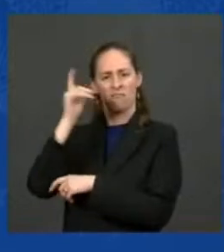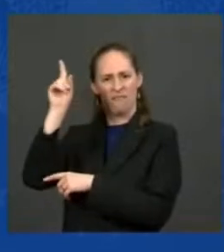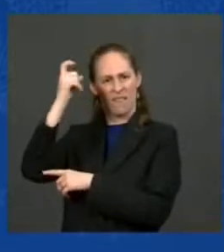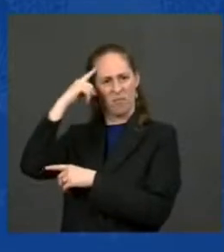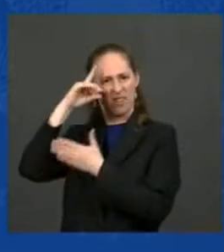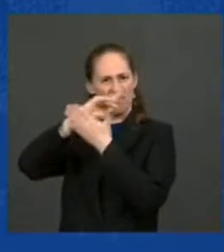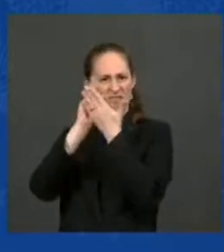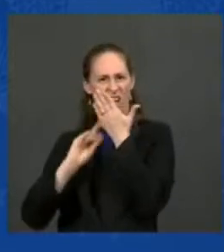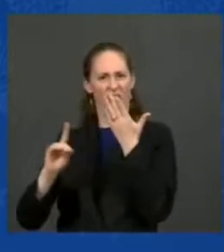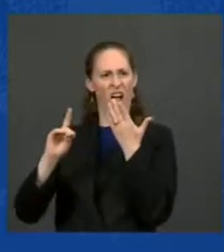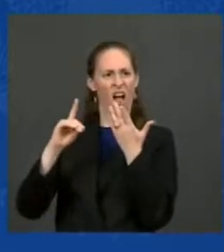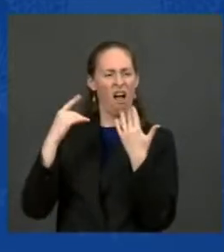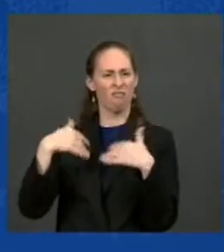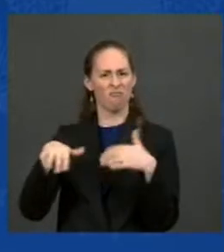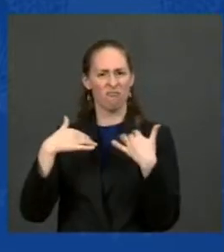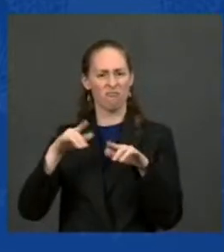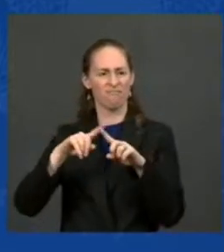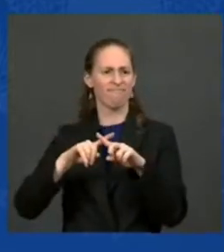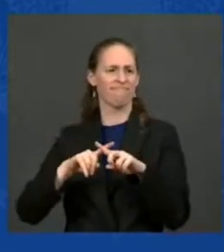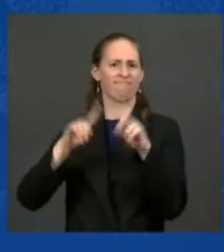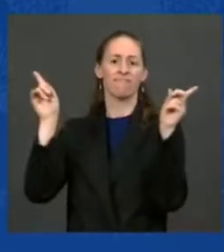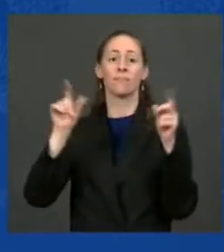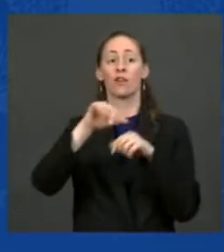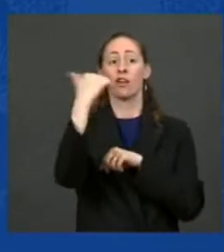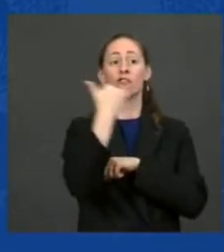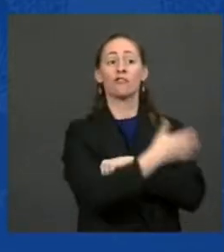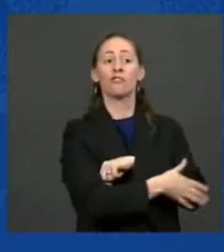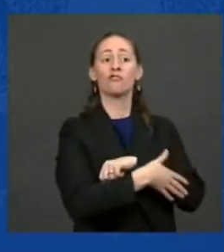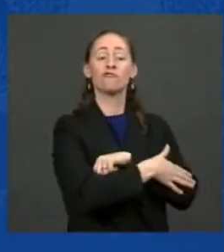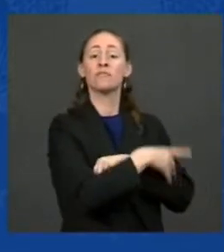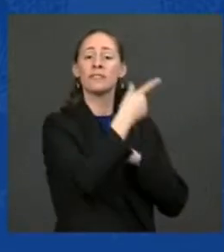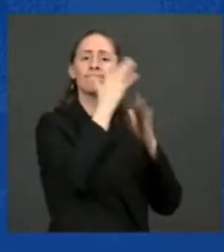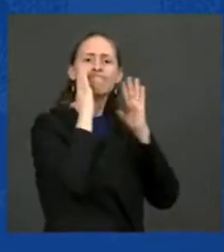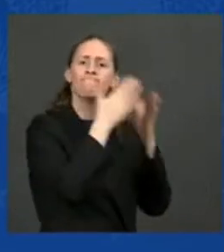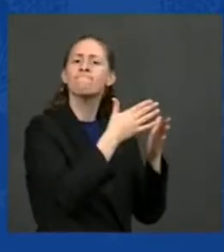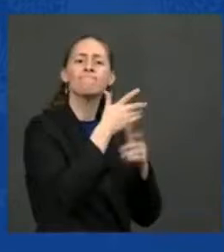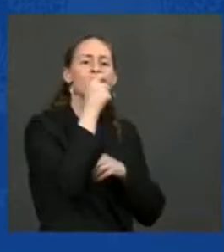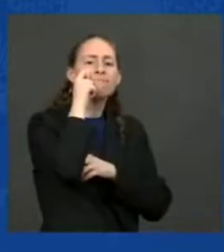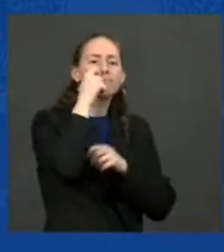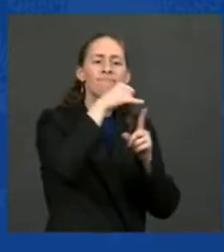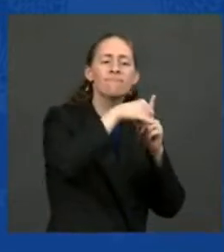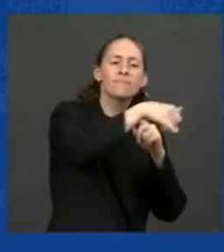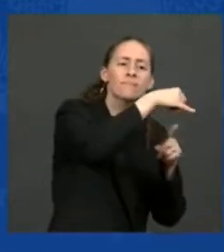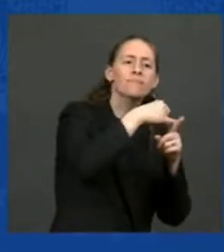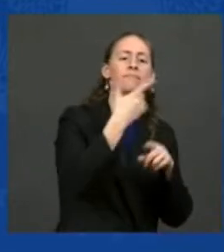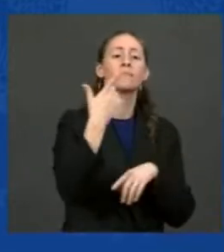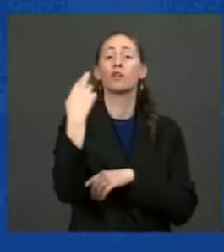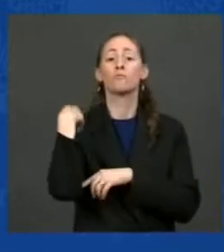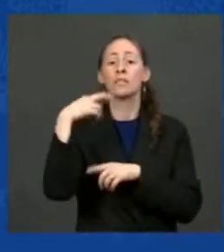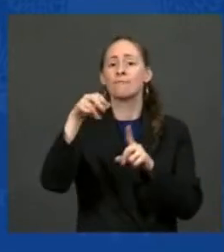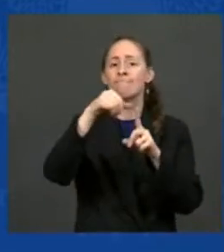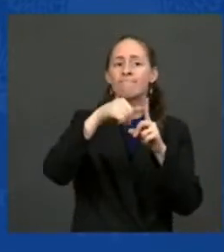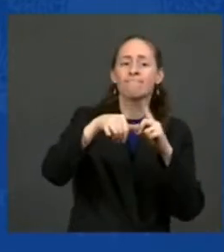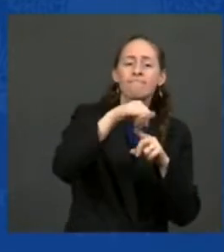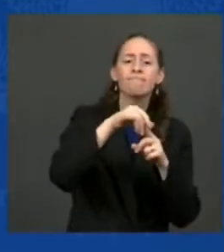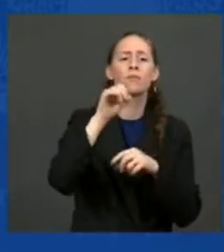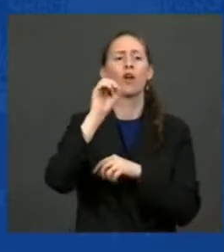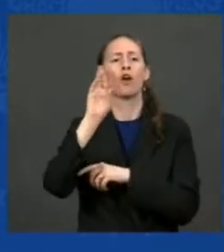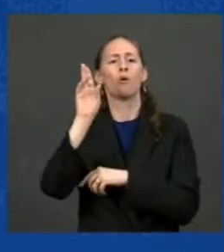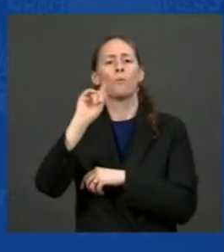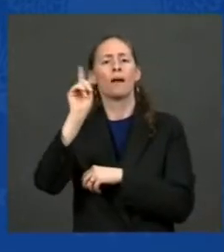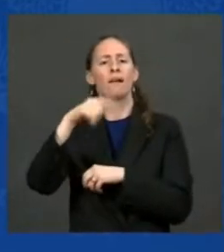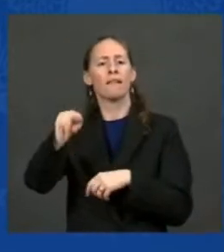other nation is organized based on ethnicity, religion, geography, color.